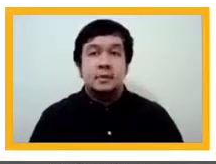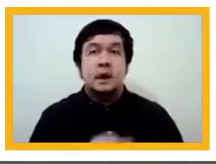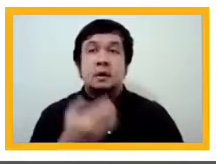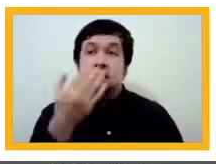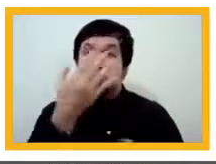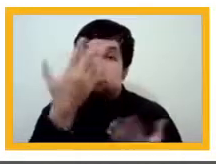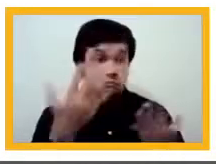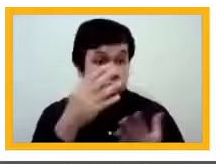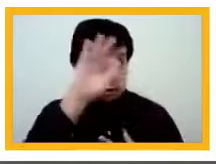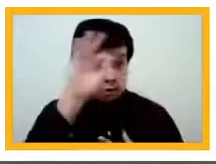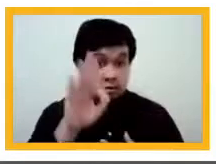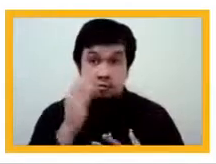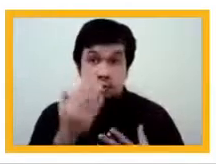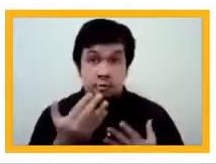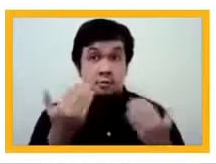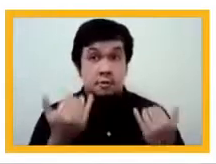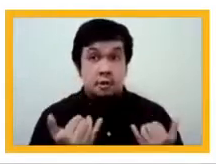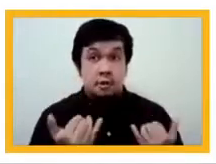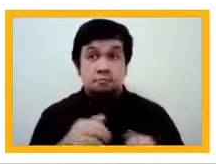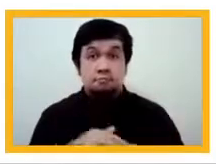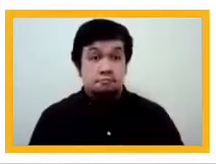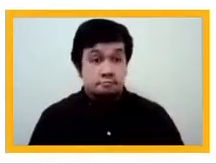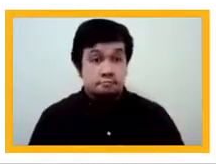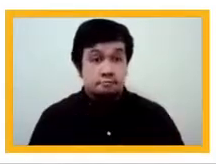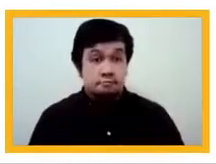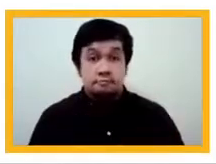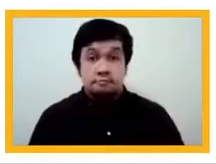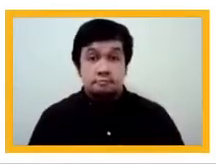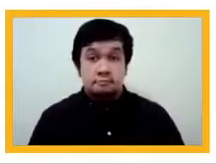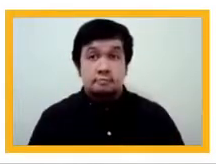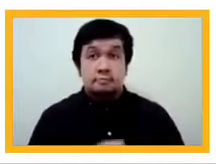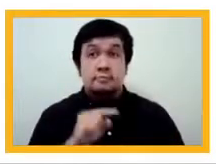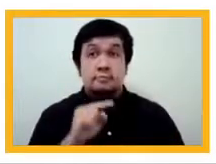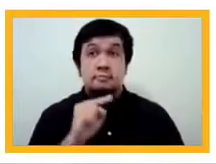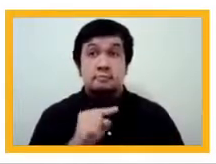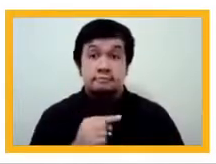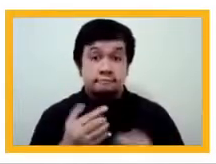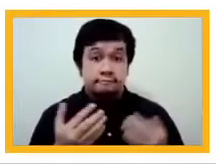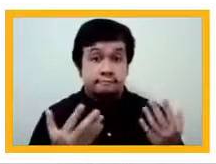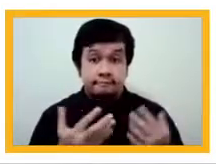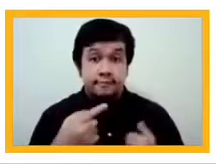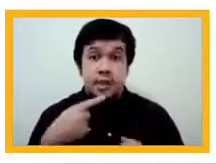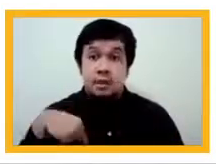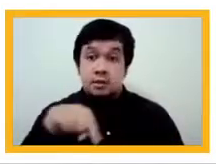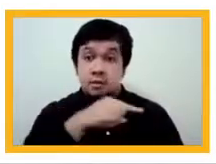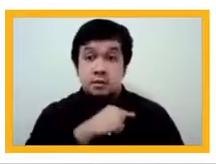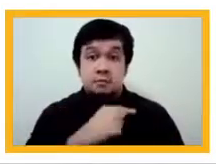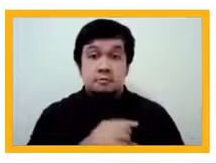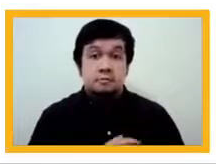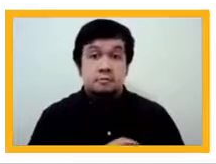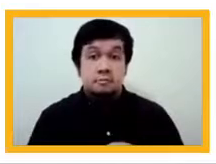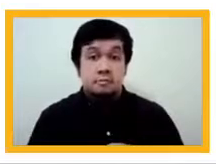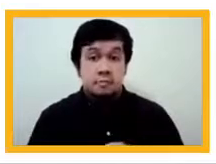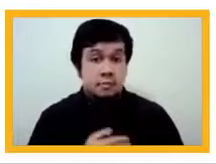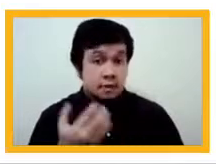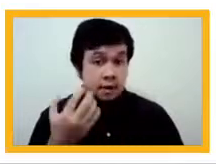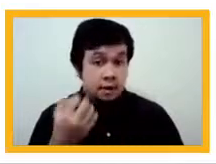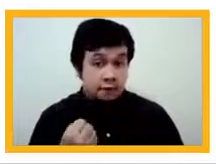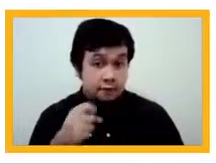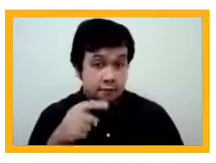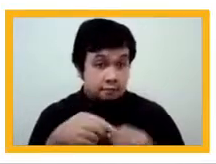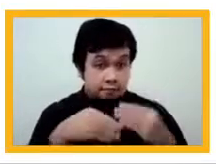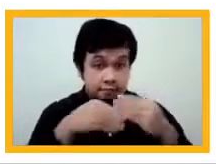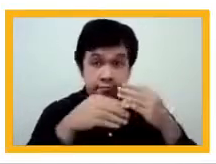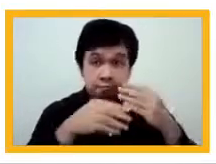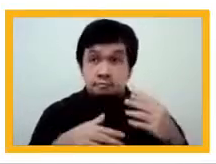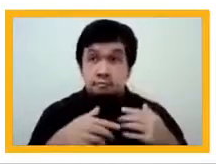to use the last chance to share thoughts and questions through the question and answer function with our experts. And that is here really, and